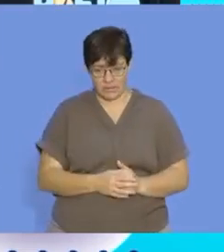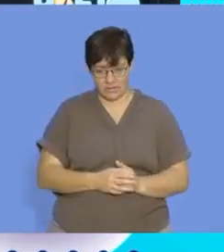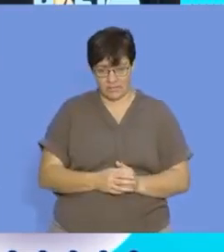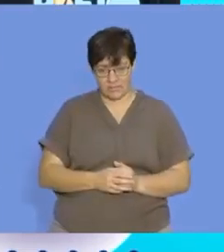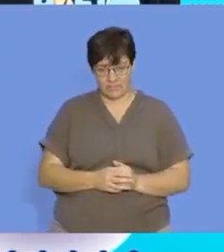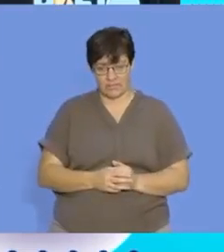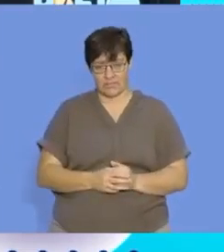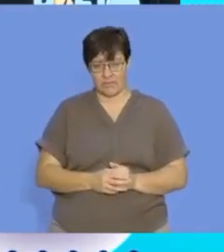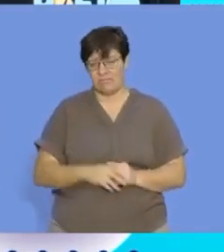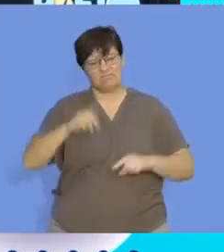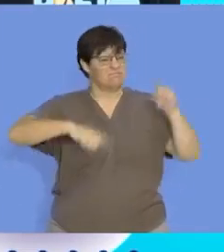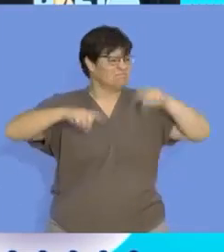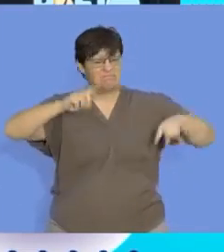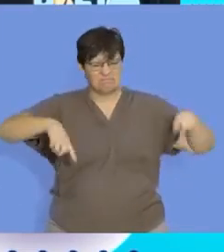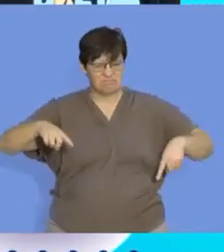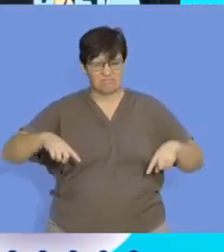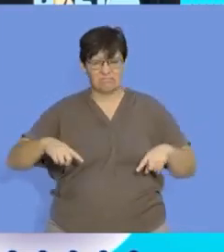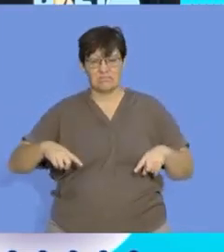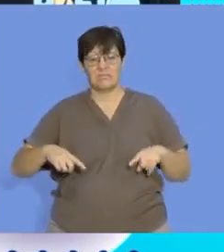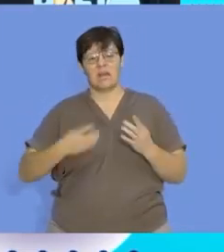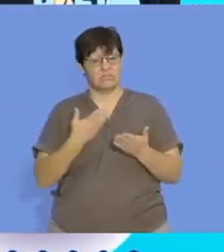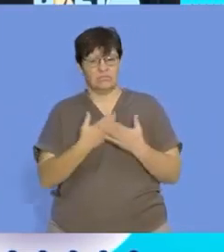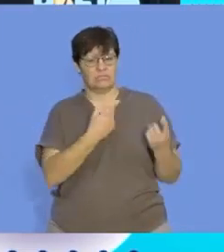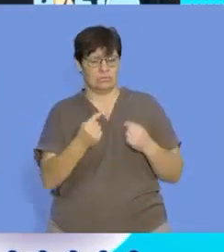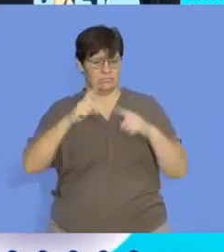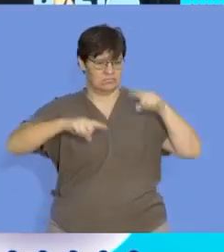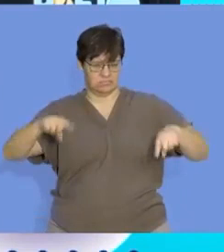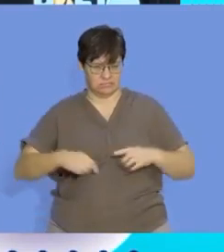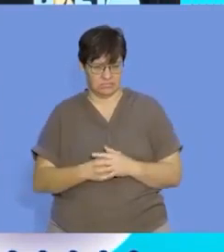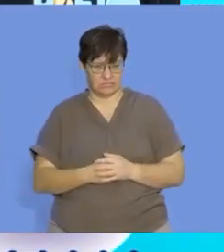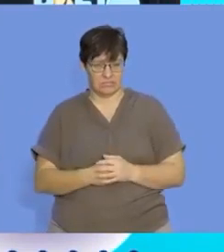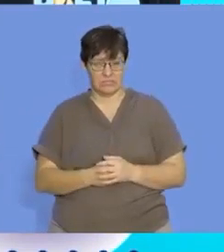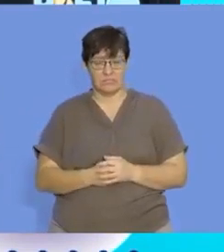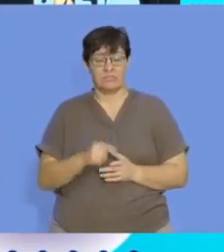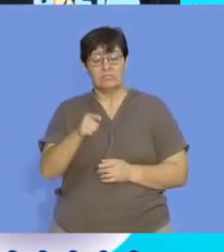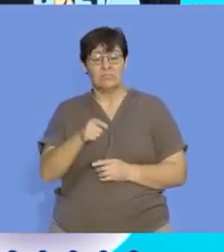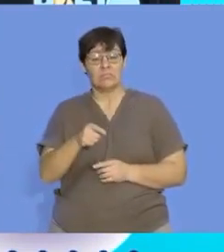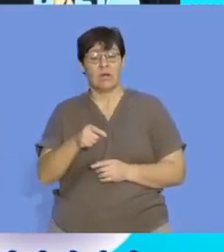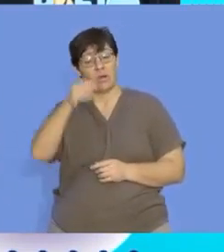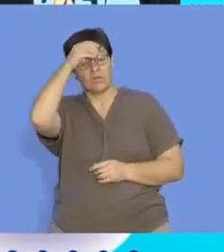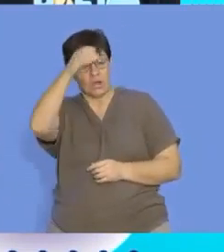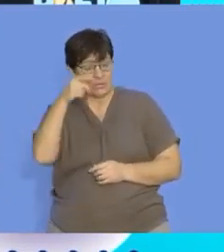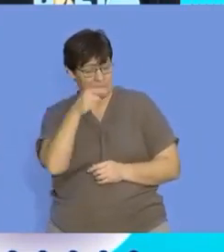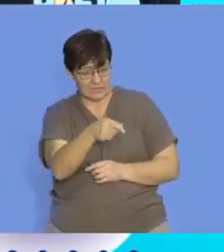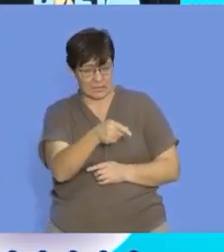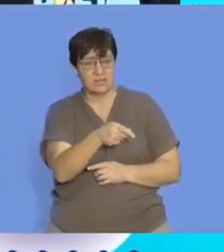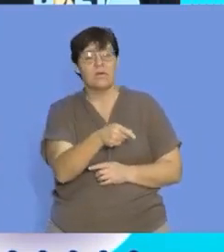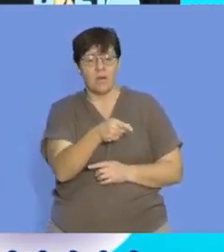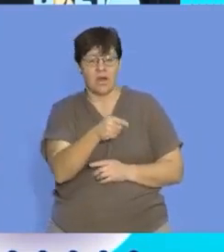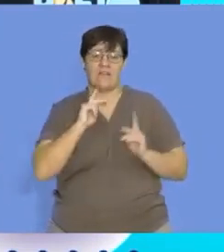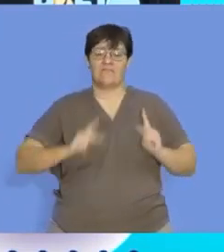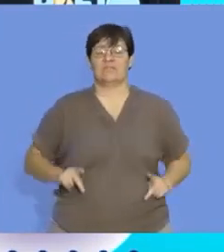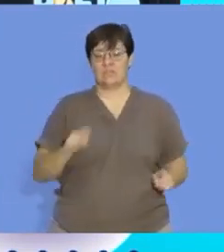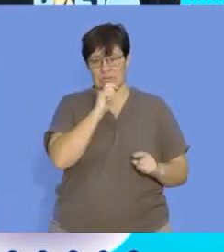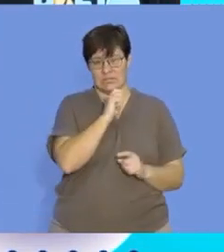could do all sorts of things with this track. And in fact, this is the concept that's used, part of the physics that's used, when they